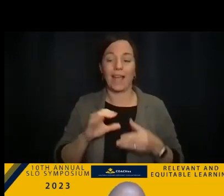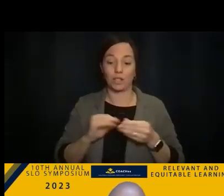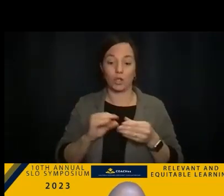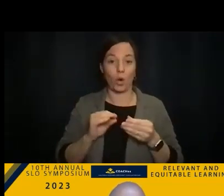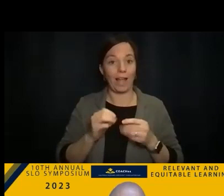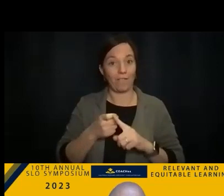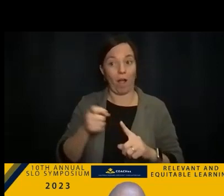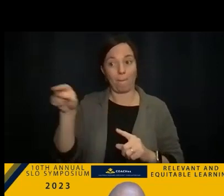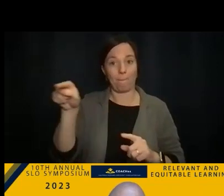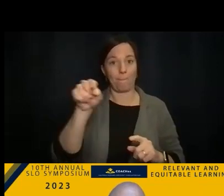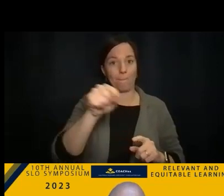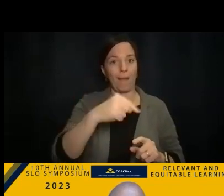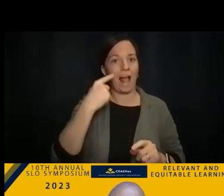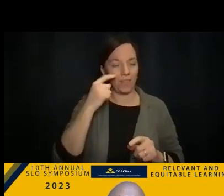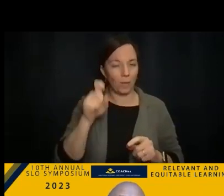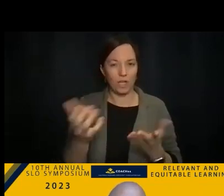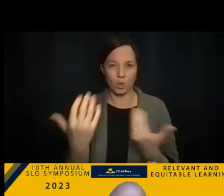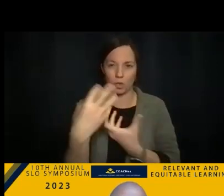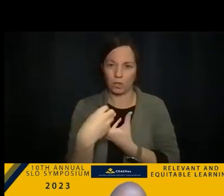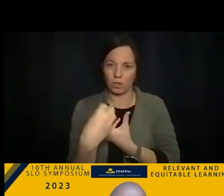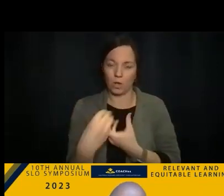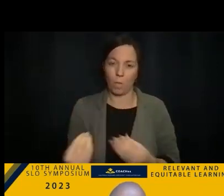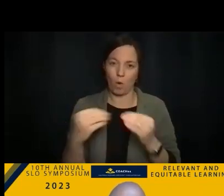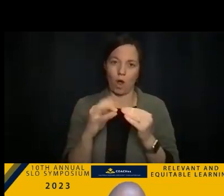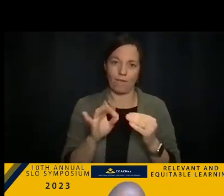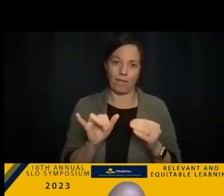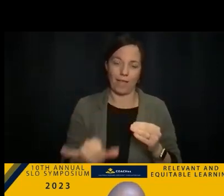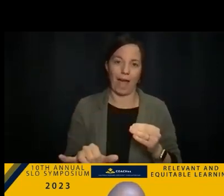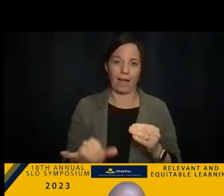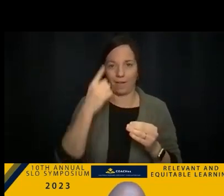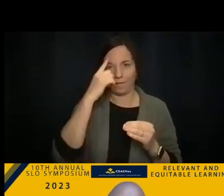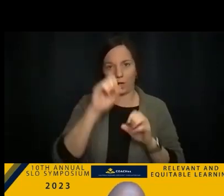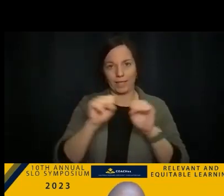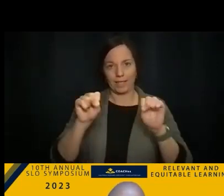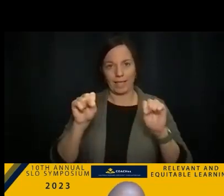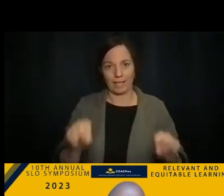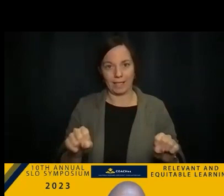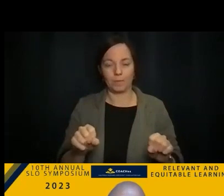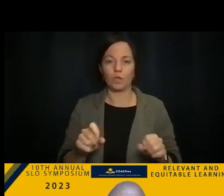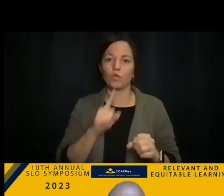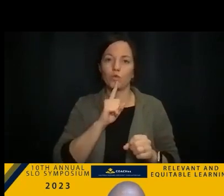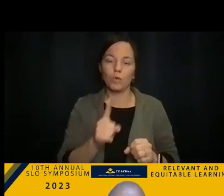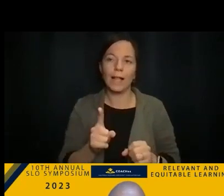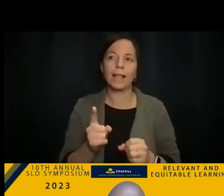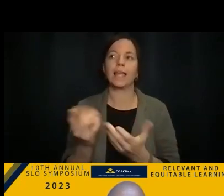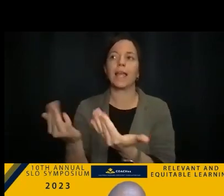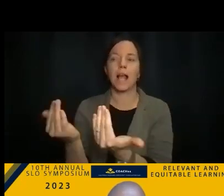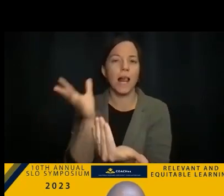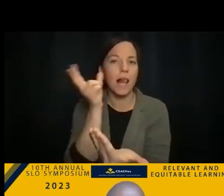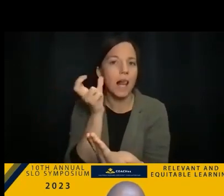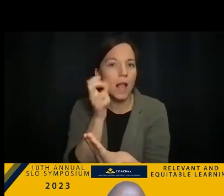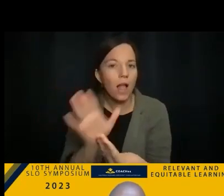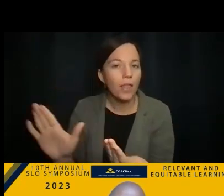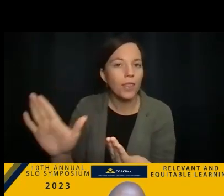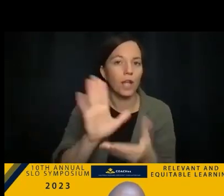I think, are what we need to do more of across the system, drawing from those success stories and